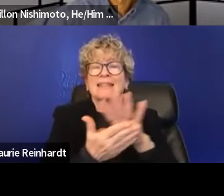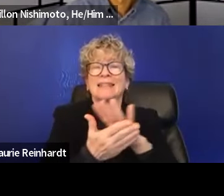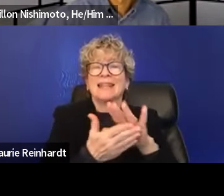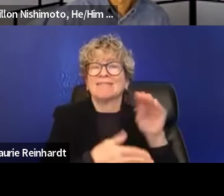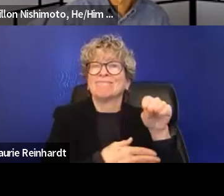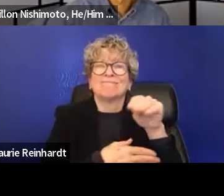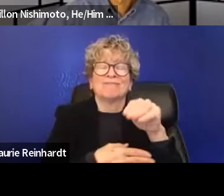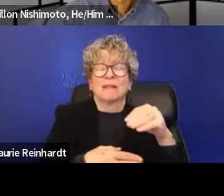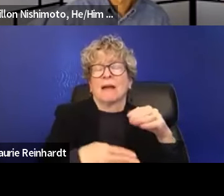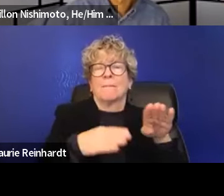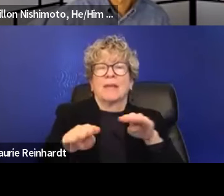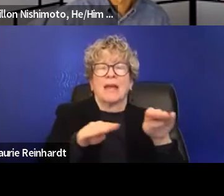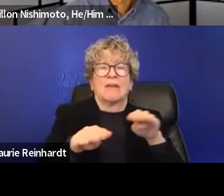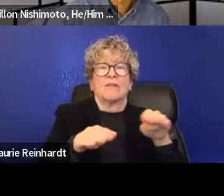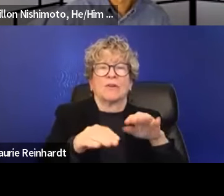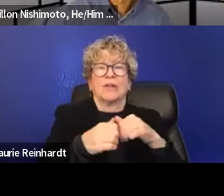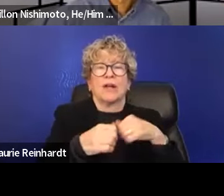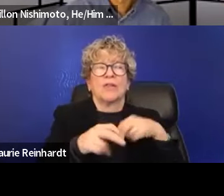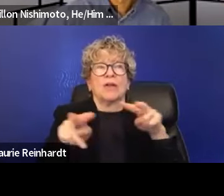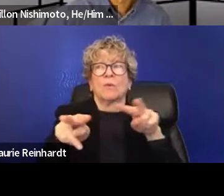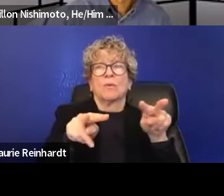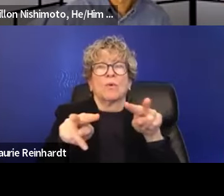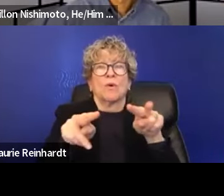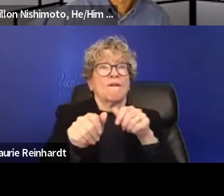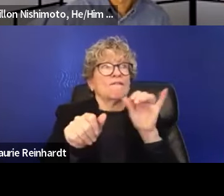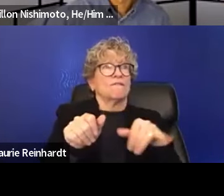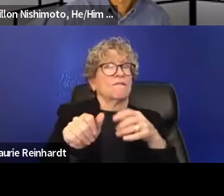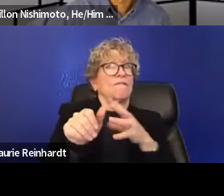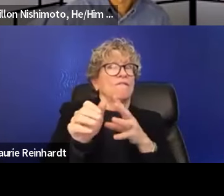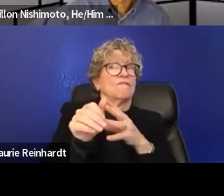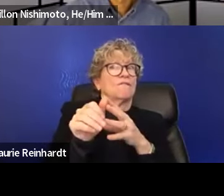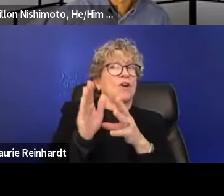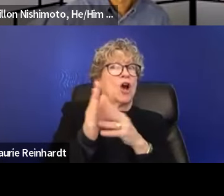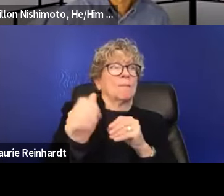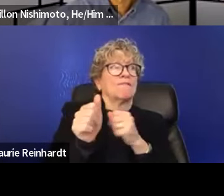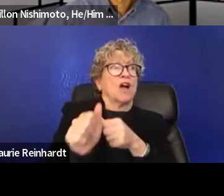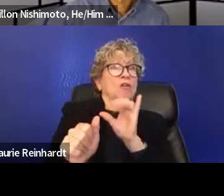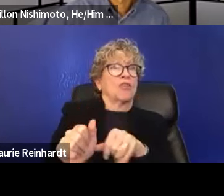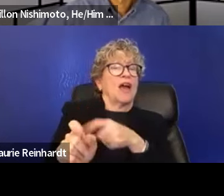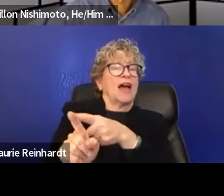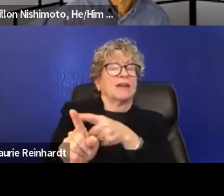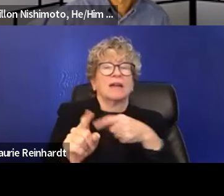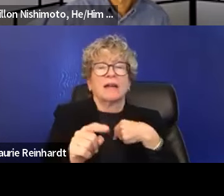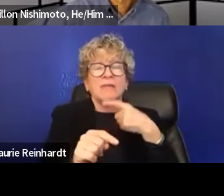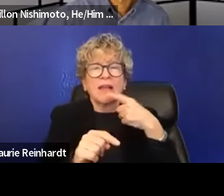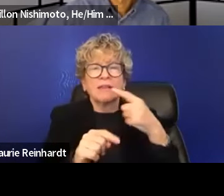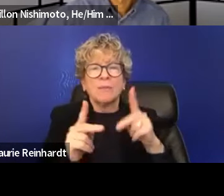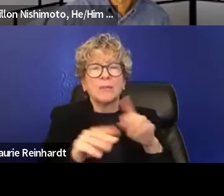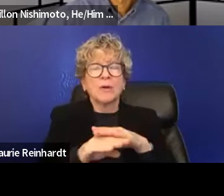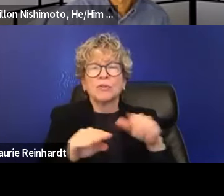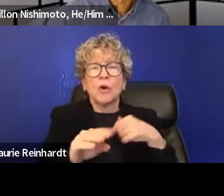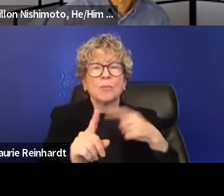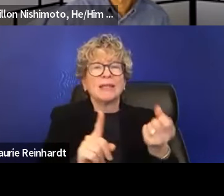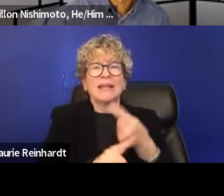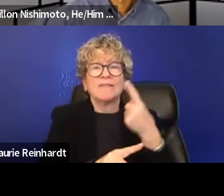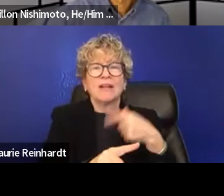around them as an indicator of how they should then perform. These behaviors tell young people to not be socially deviant, so potential signs